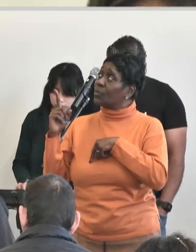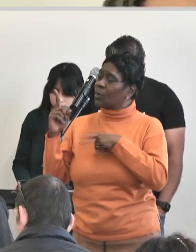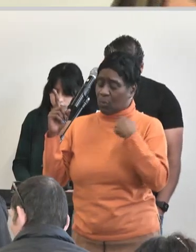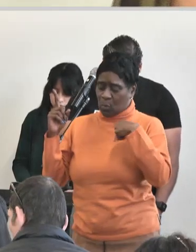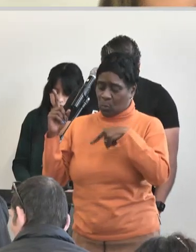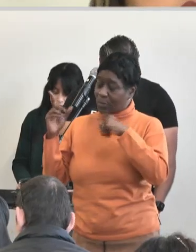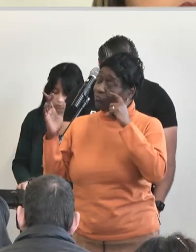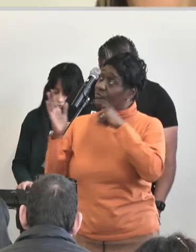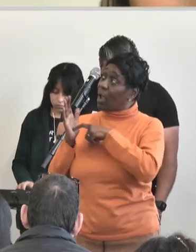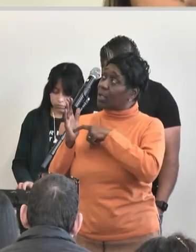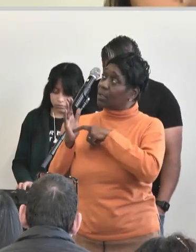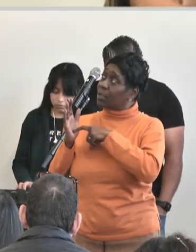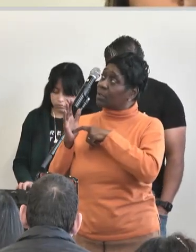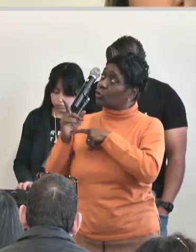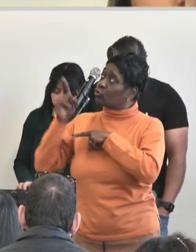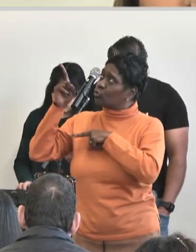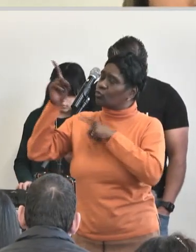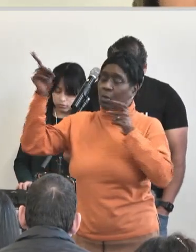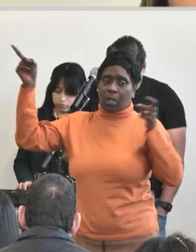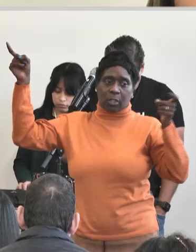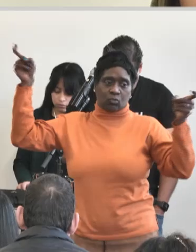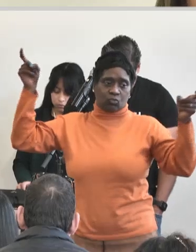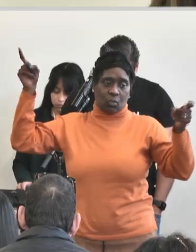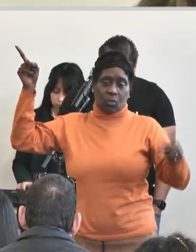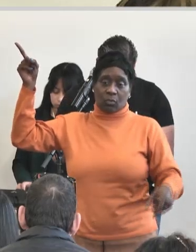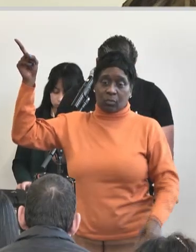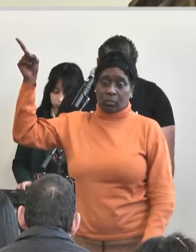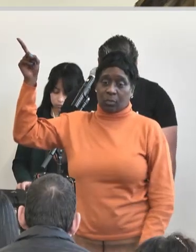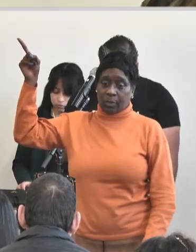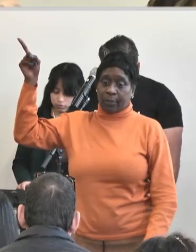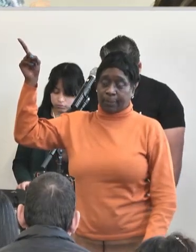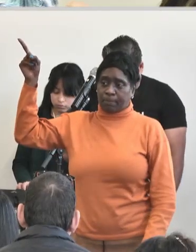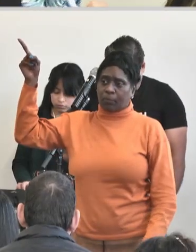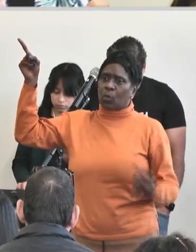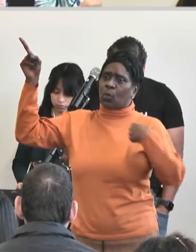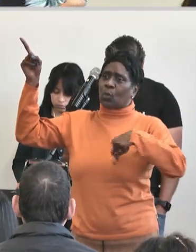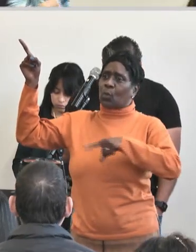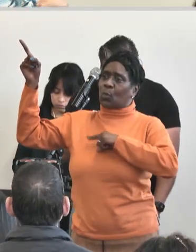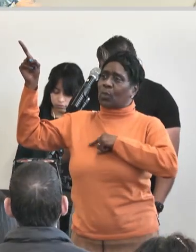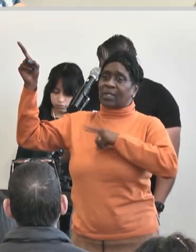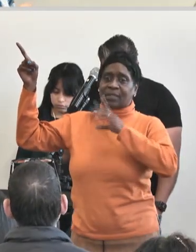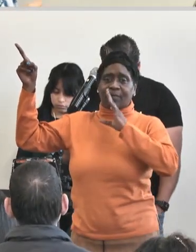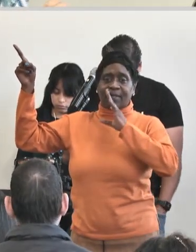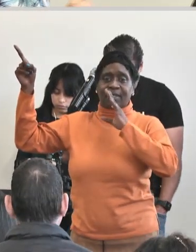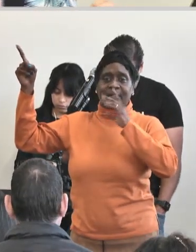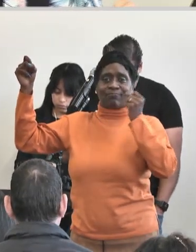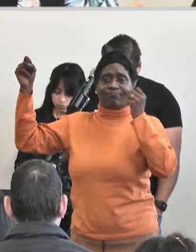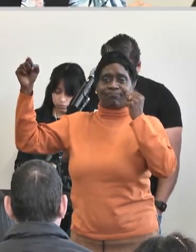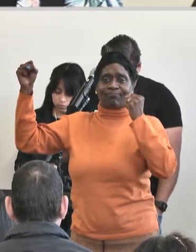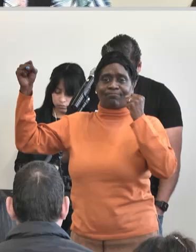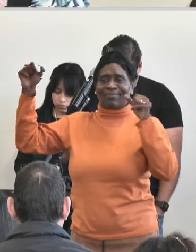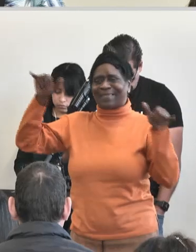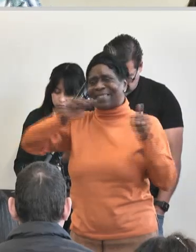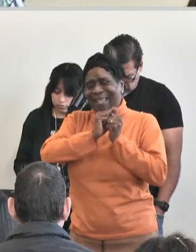we recognize and acknowledge your sovereign. Y reconocemos tu soberanía. We speak with a unified voice that we love you. Hablamos